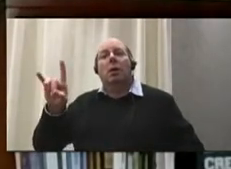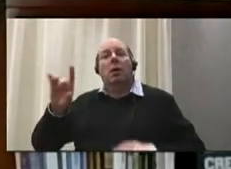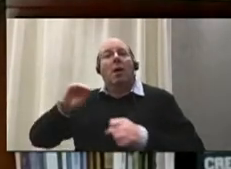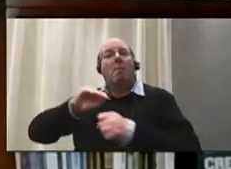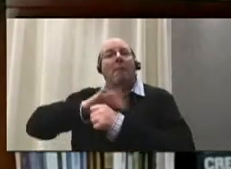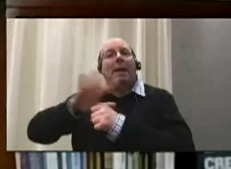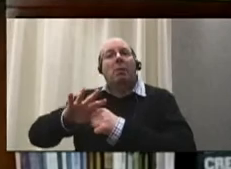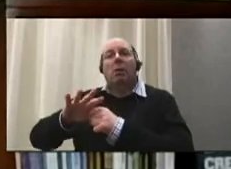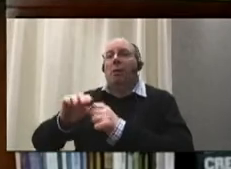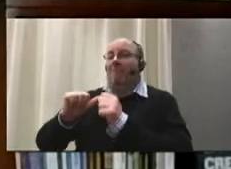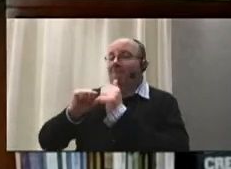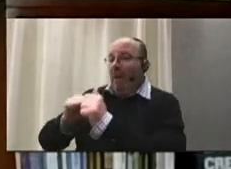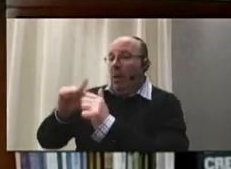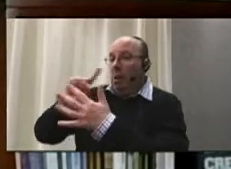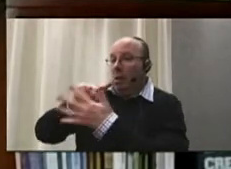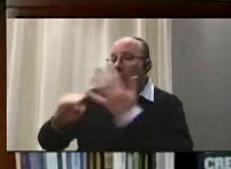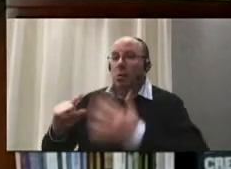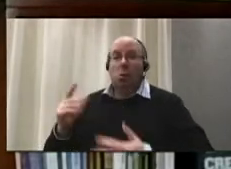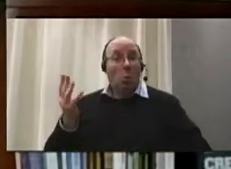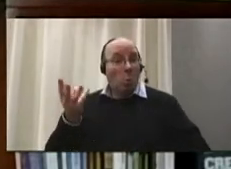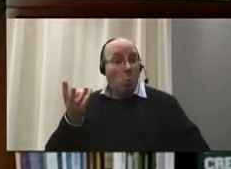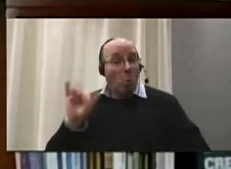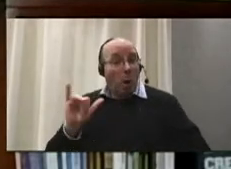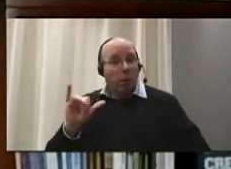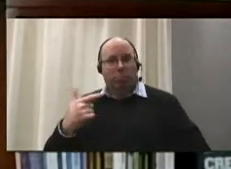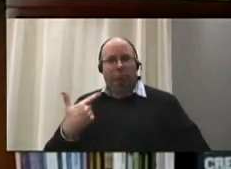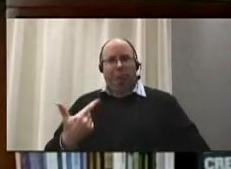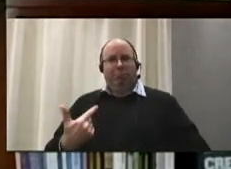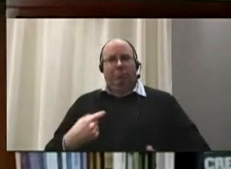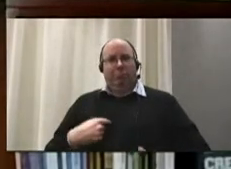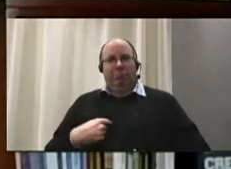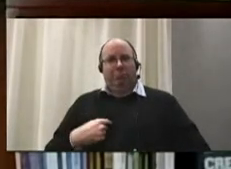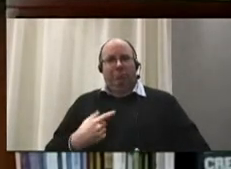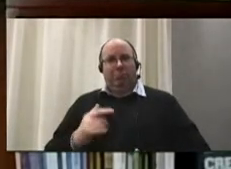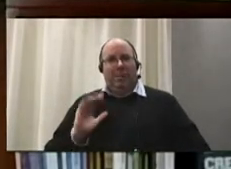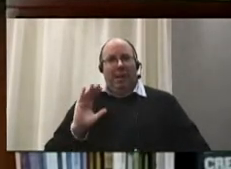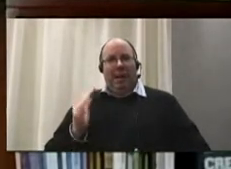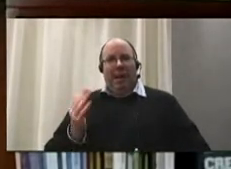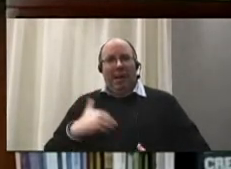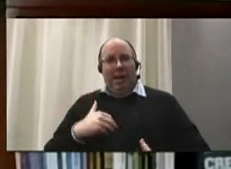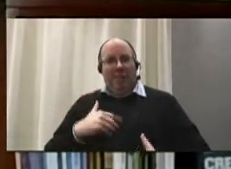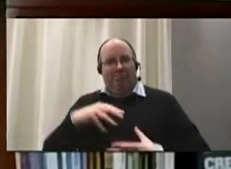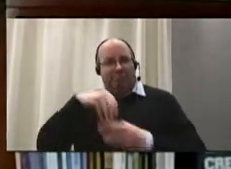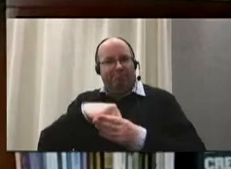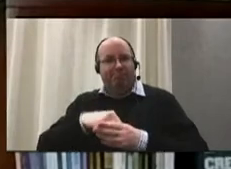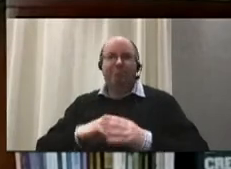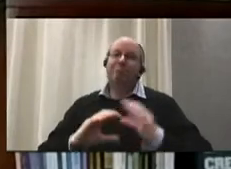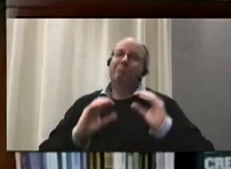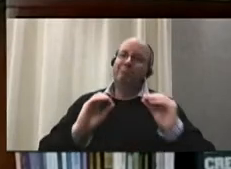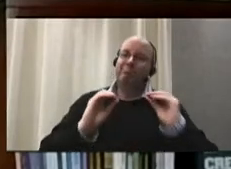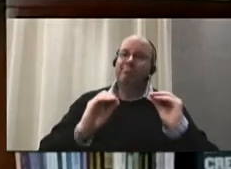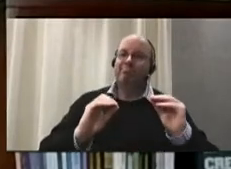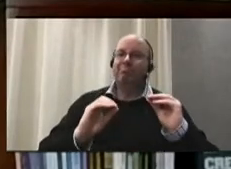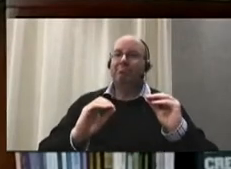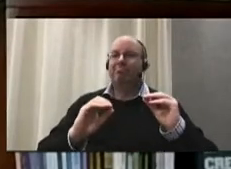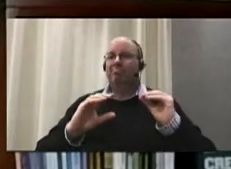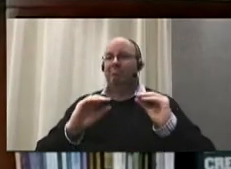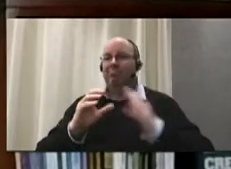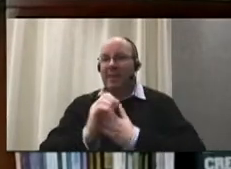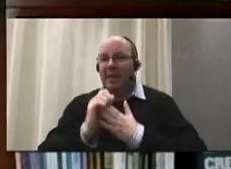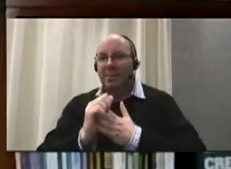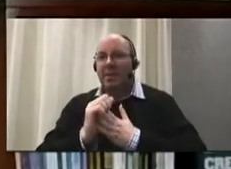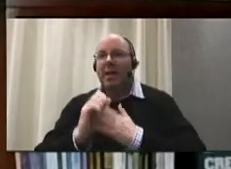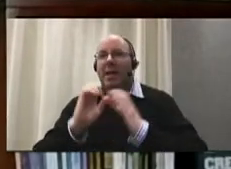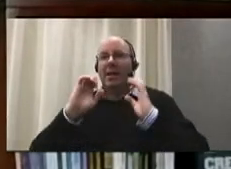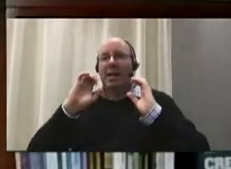know. Our area is teaching, learning, instructional leadership in education. And so being